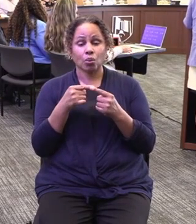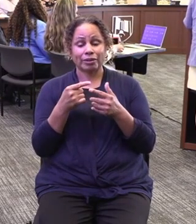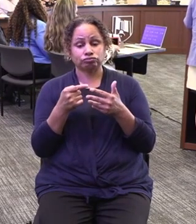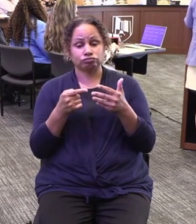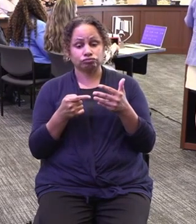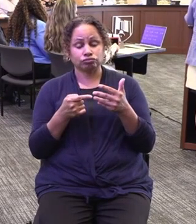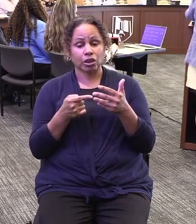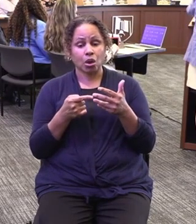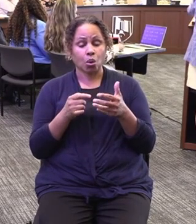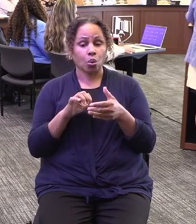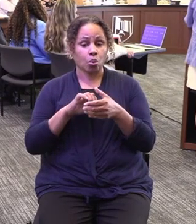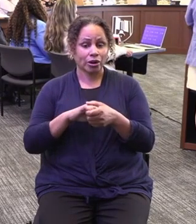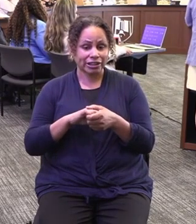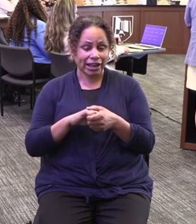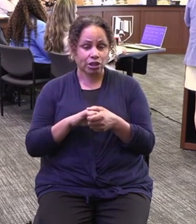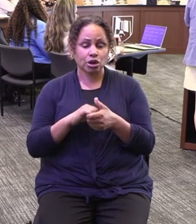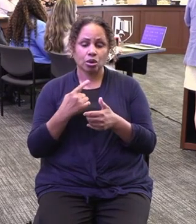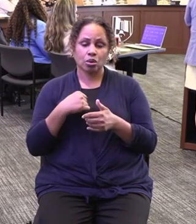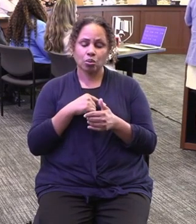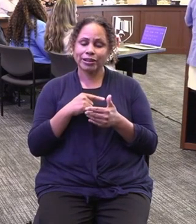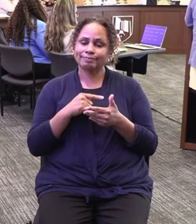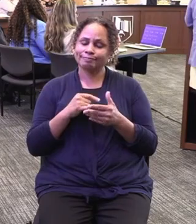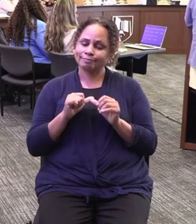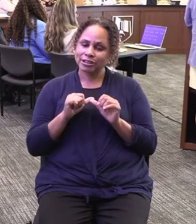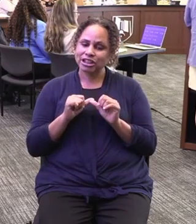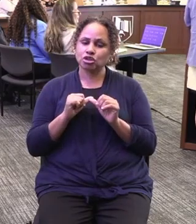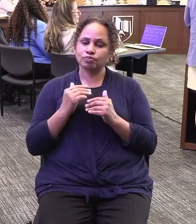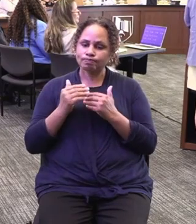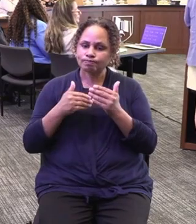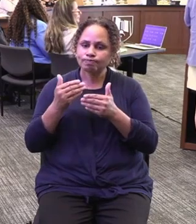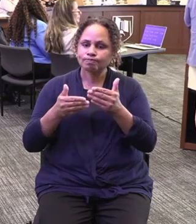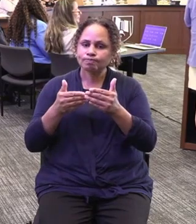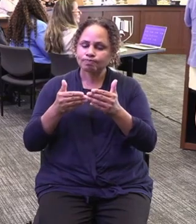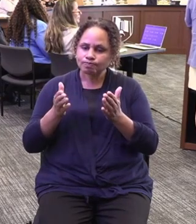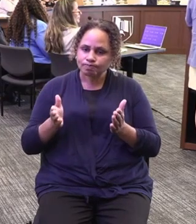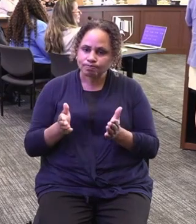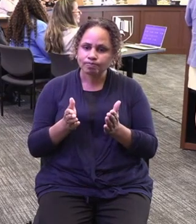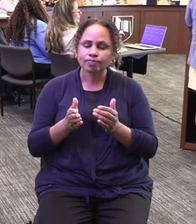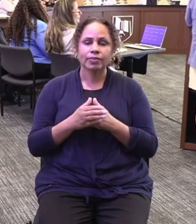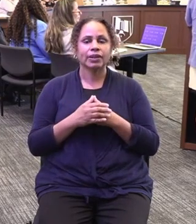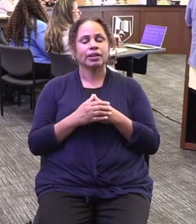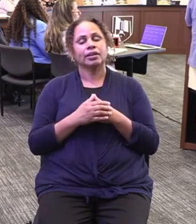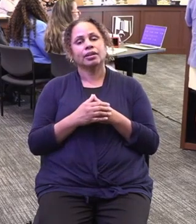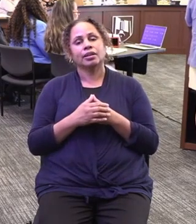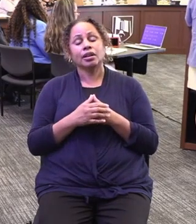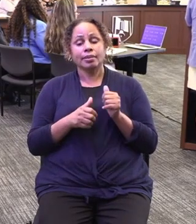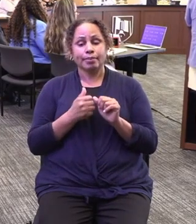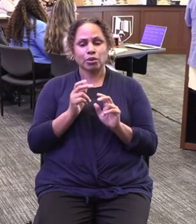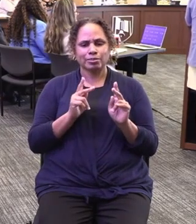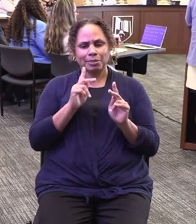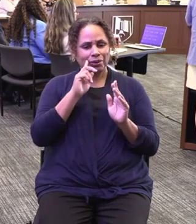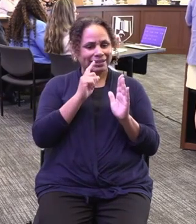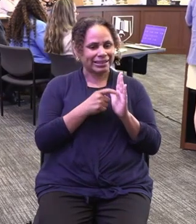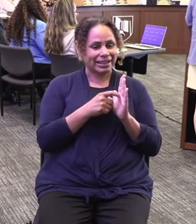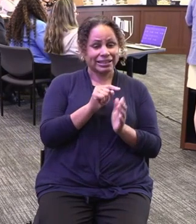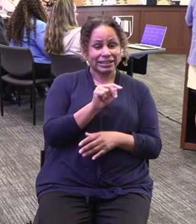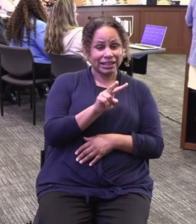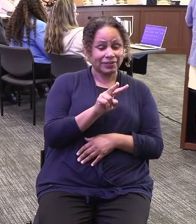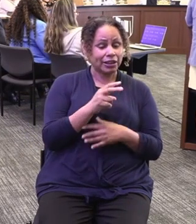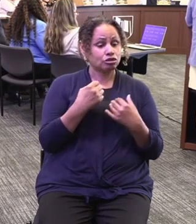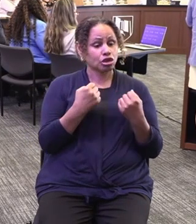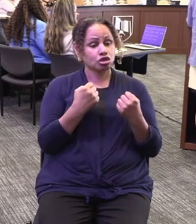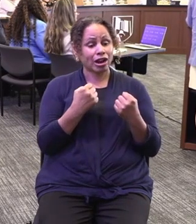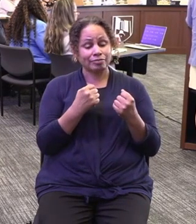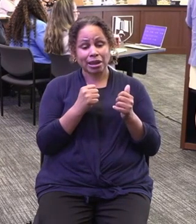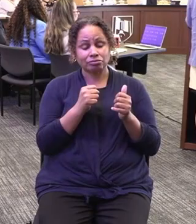momentum. Like I talked about at the top, you've got awareness. That's what most everybody sees. They see TV, they drive by our